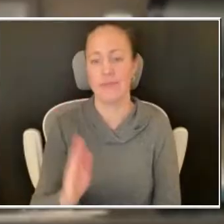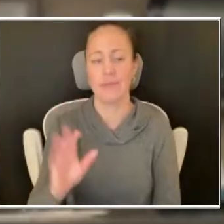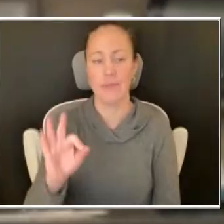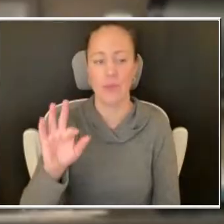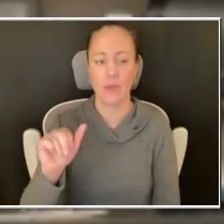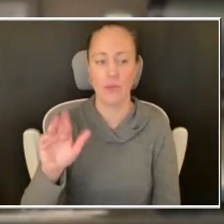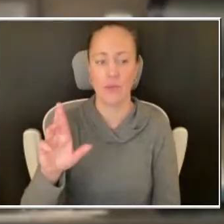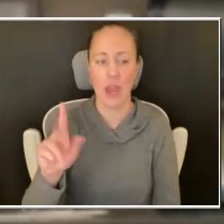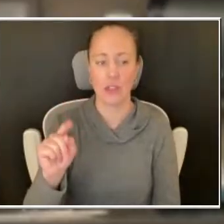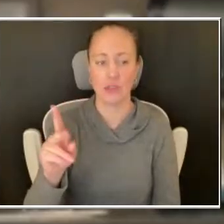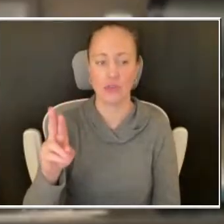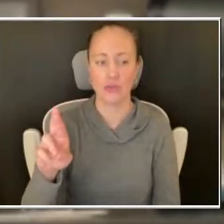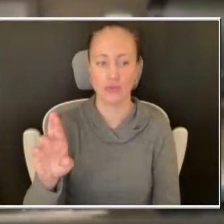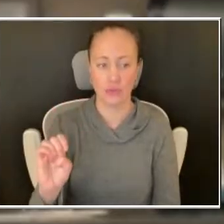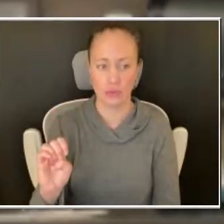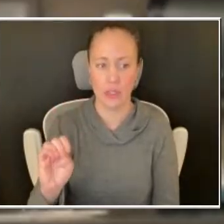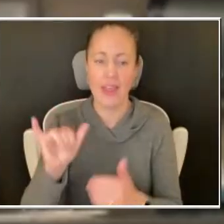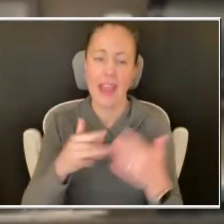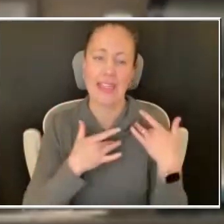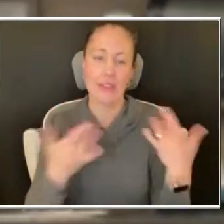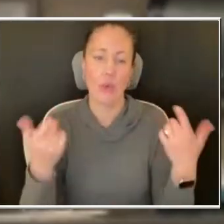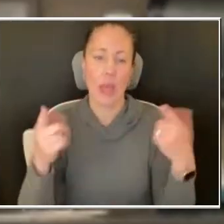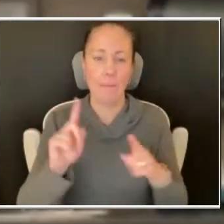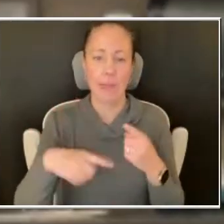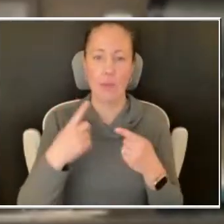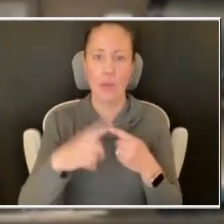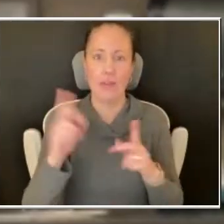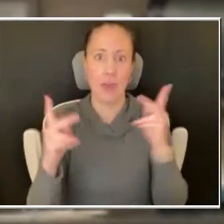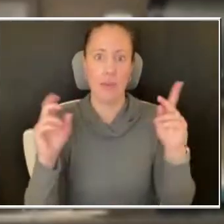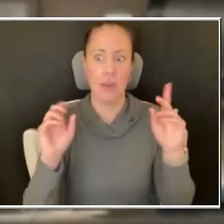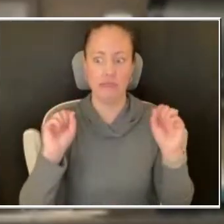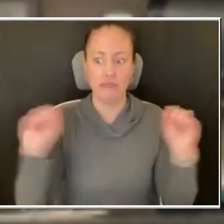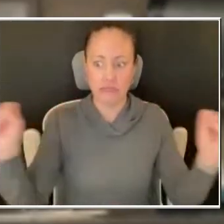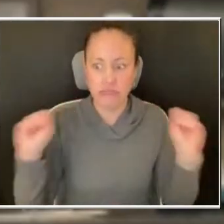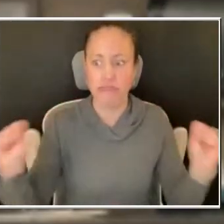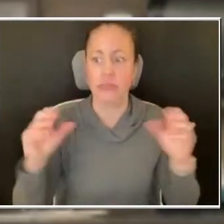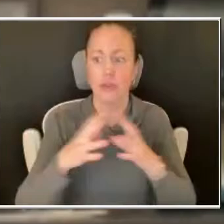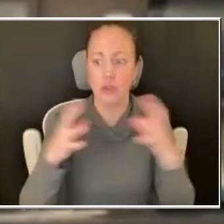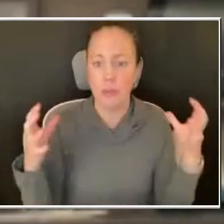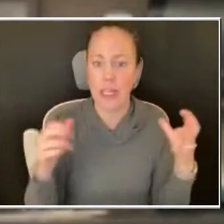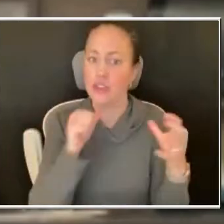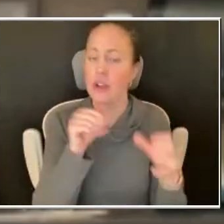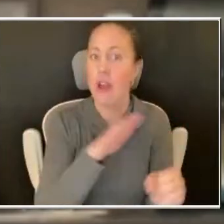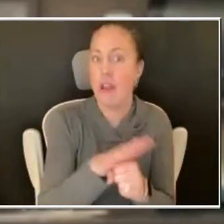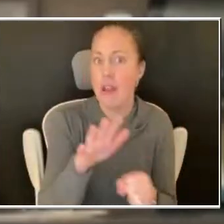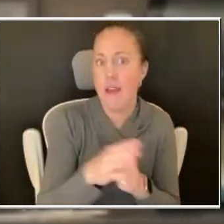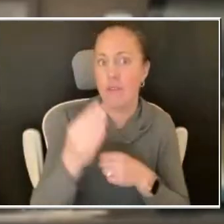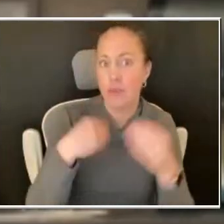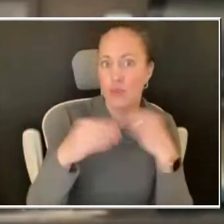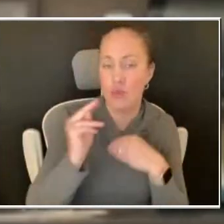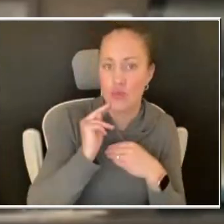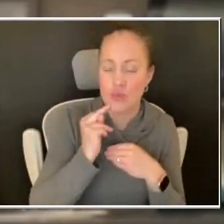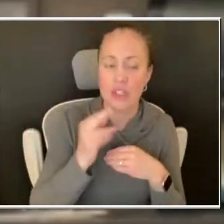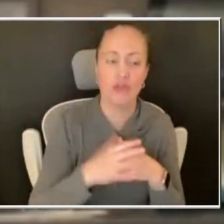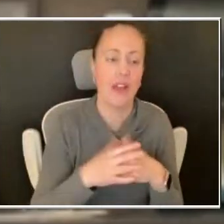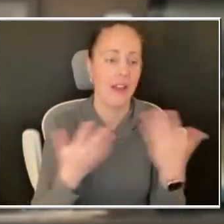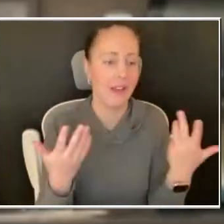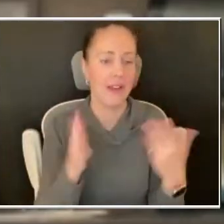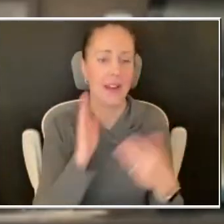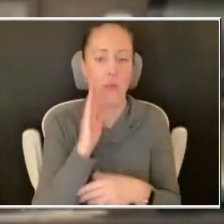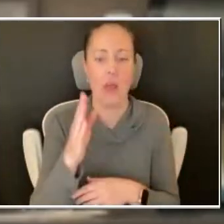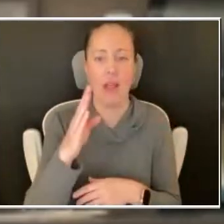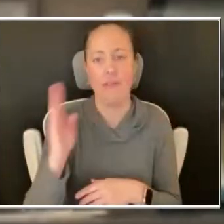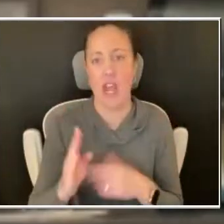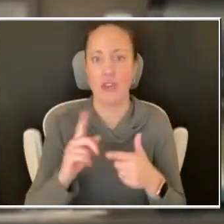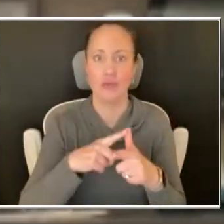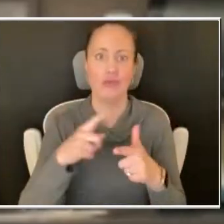people we're exercising too much and not getting enough nutrition, and then that can cause to a fracture, which can cause to a prolonged recovery.